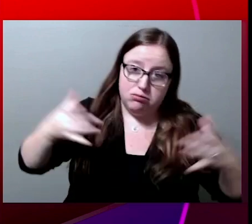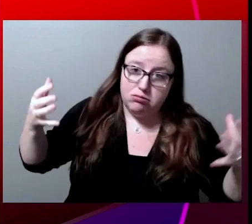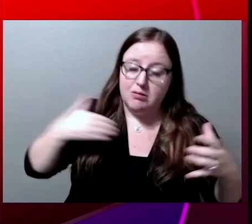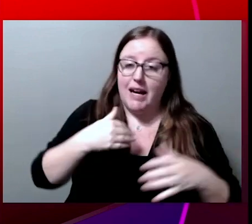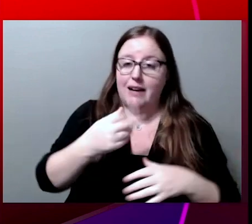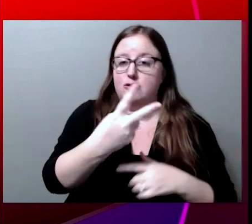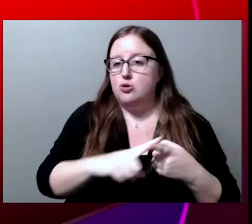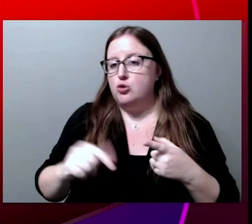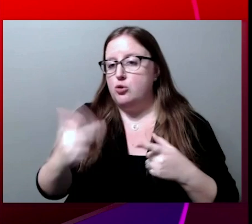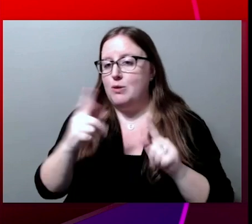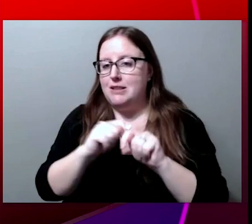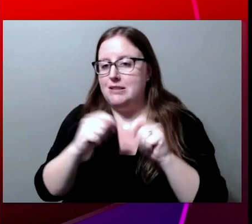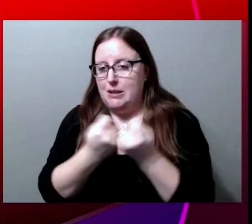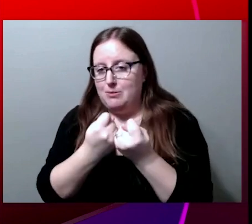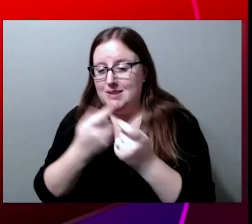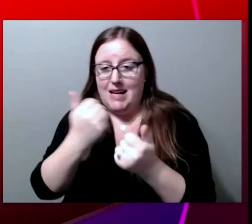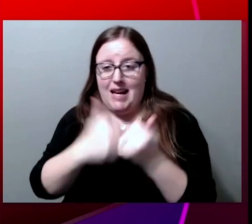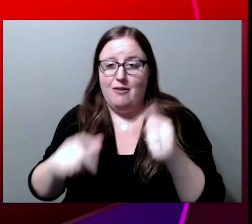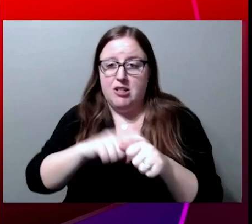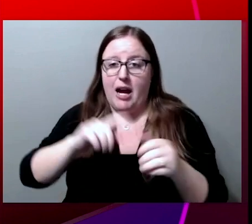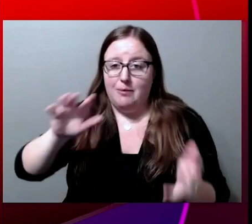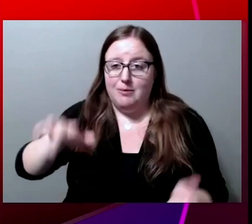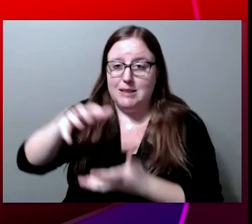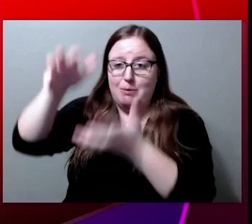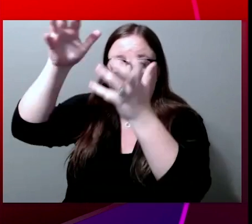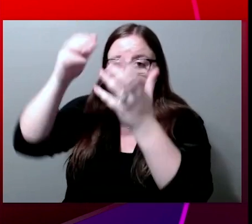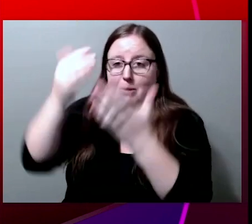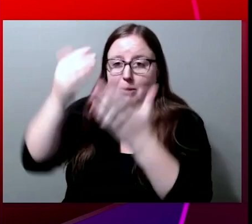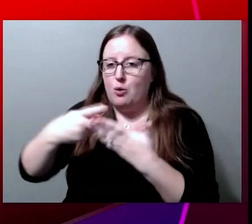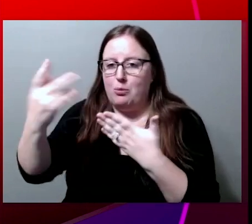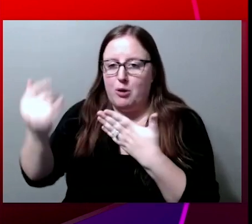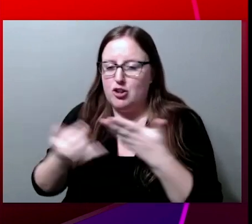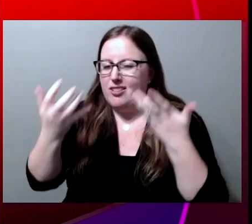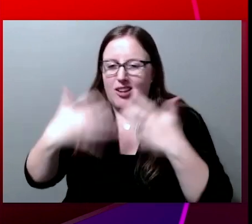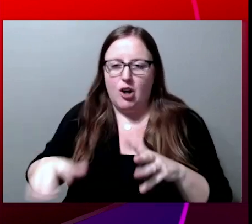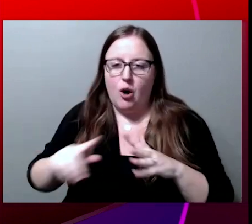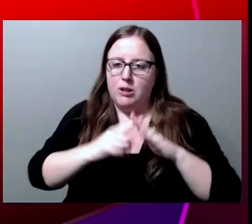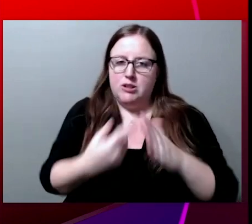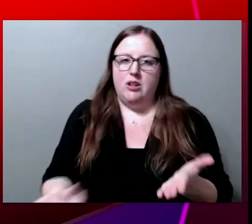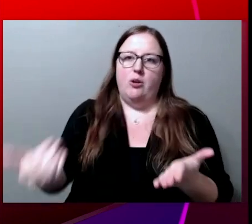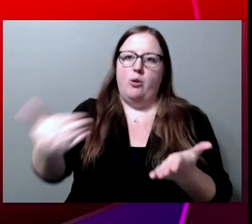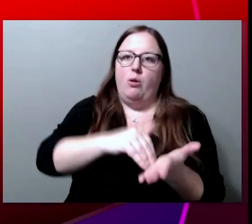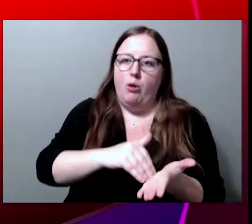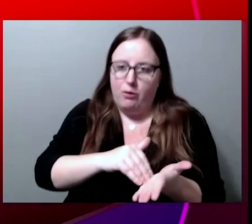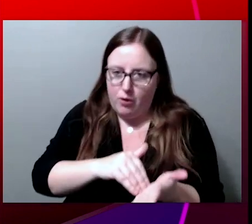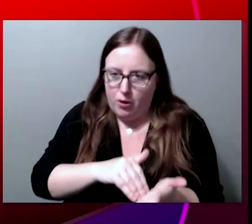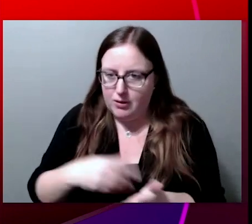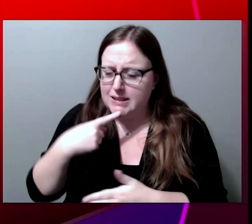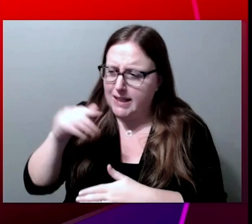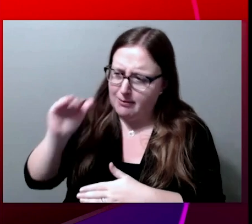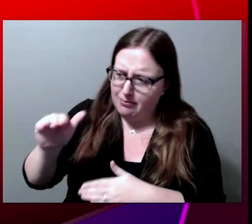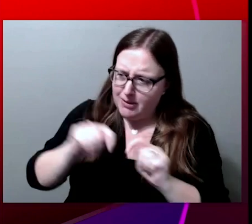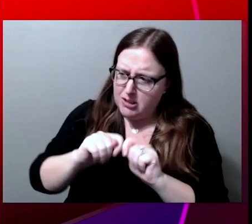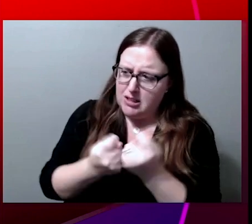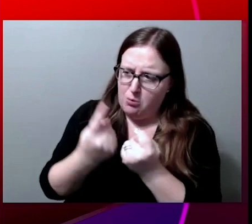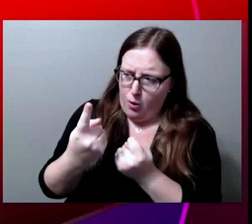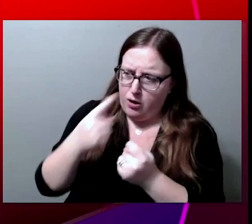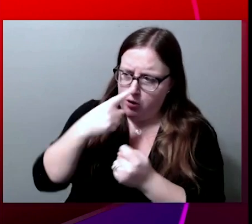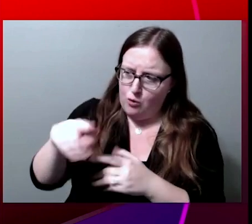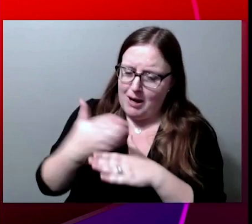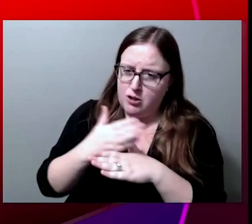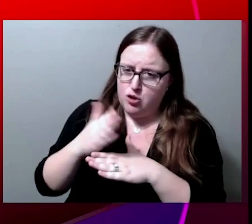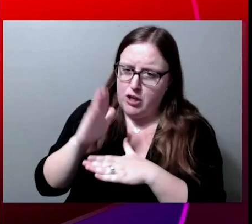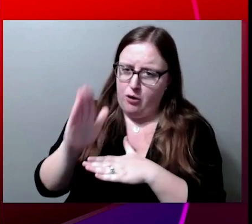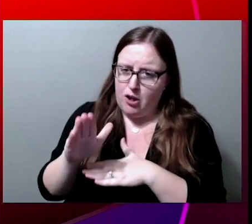teams. And every time they spin up a new project, they don't want to necessarily start from scratch. Therefore, they wanted to say, hey, team 1, can you share your